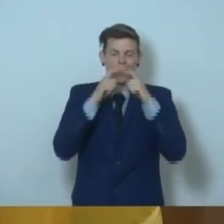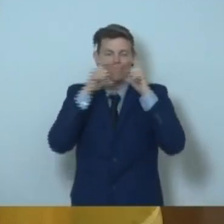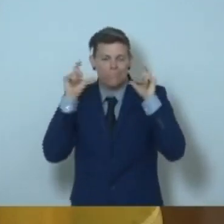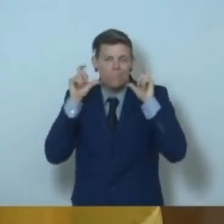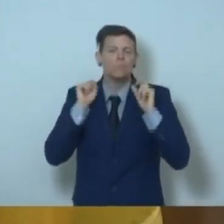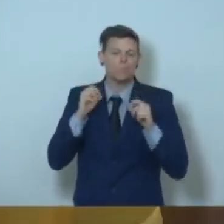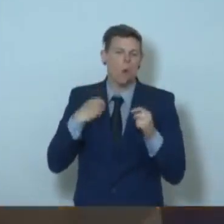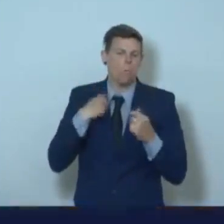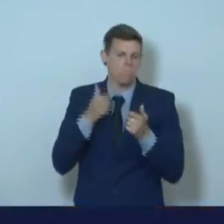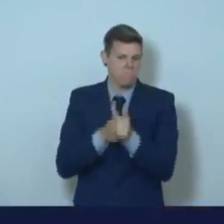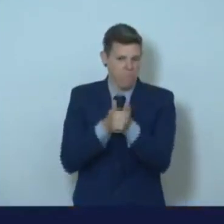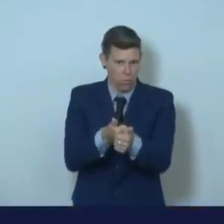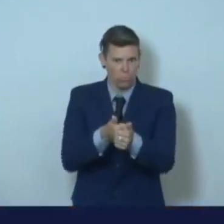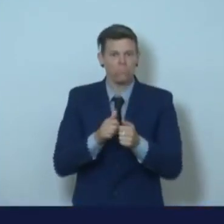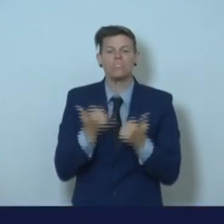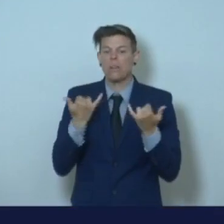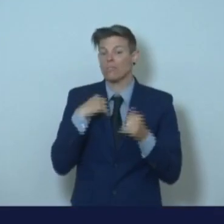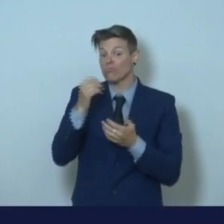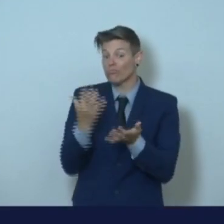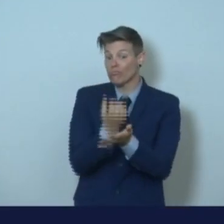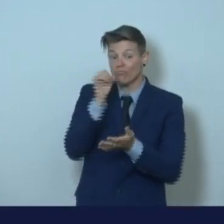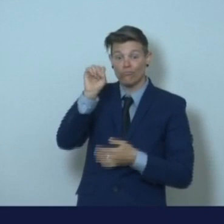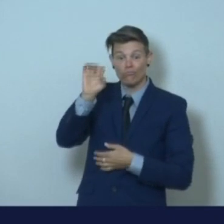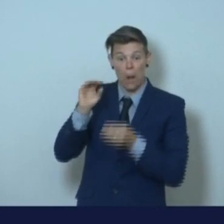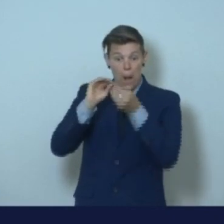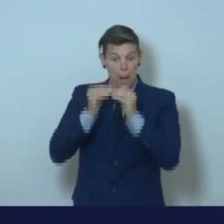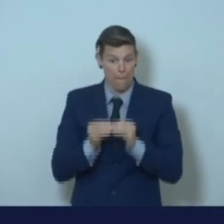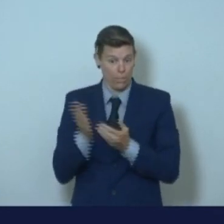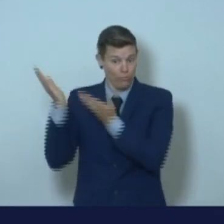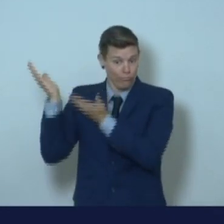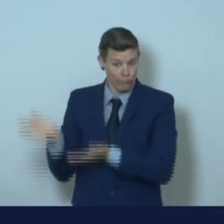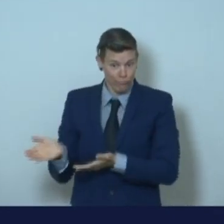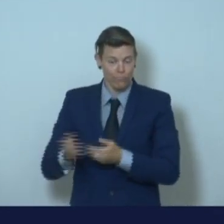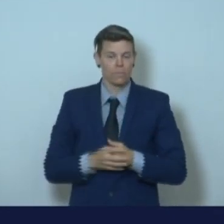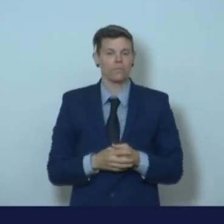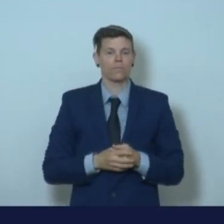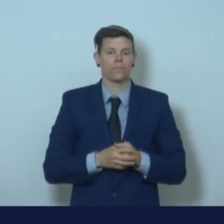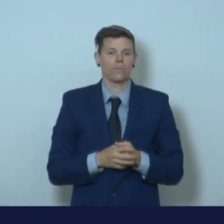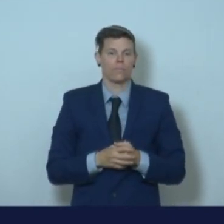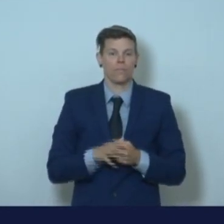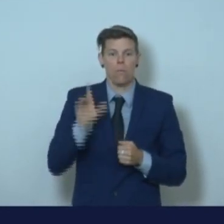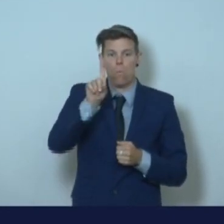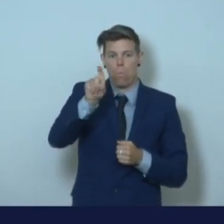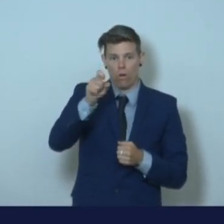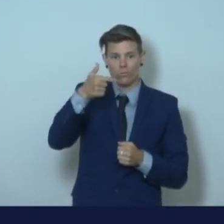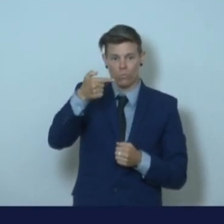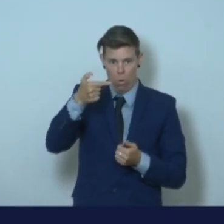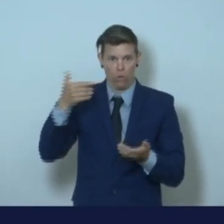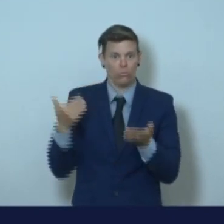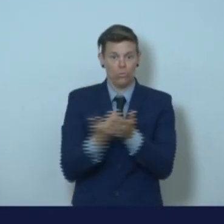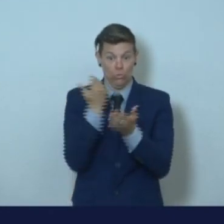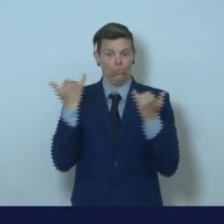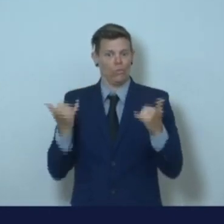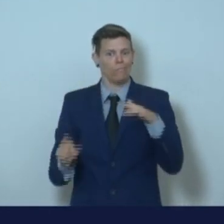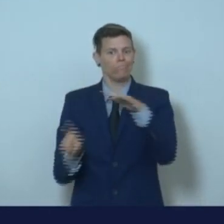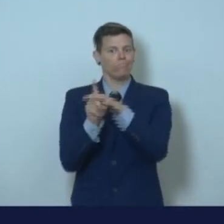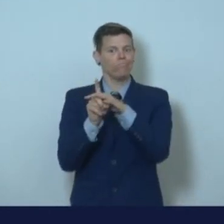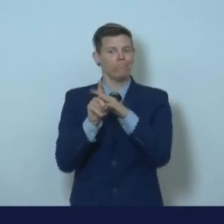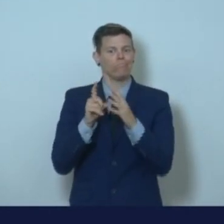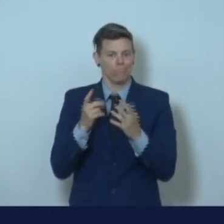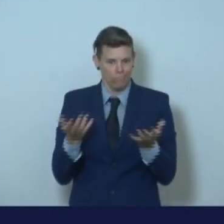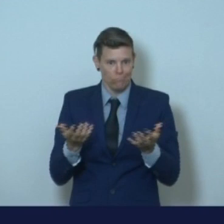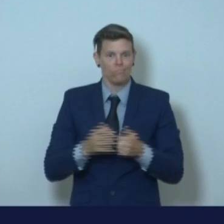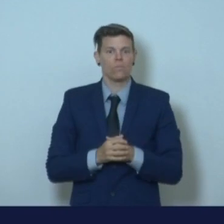with the case updates, and we'll put it up on a slide for you. We have 121 new cases today. Now that's down